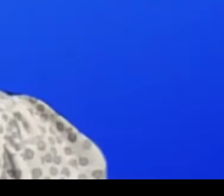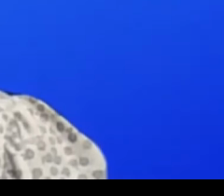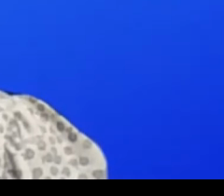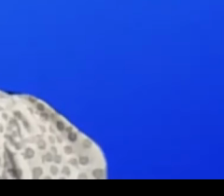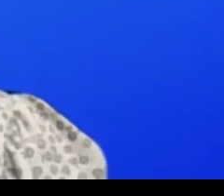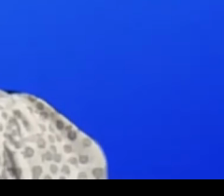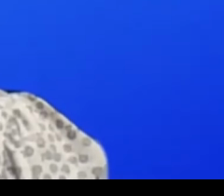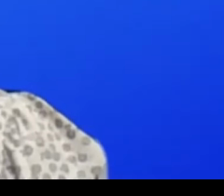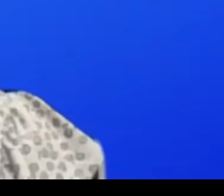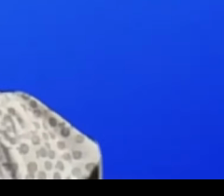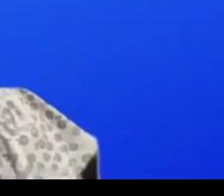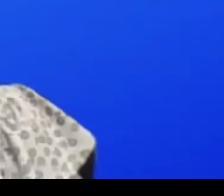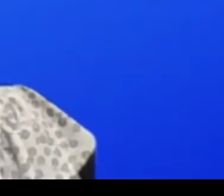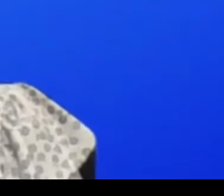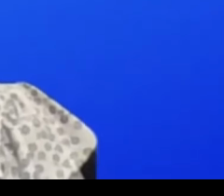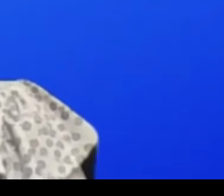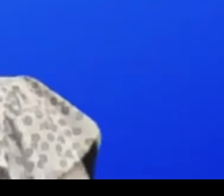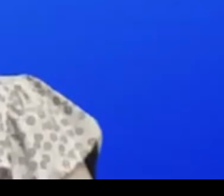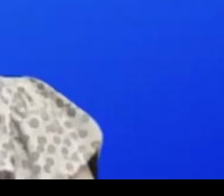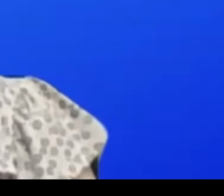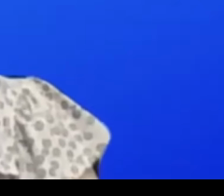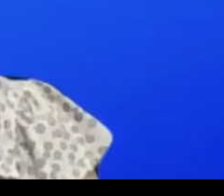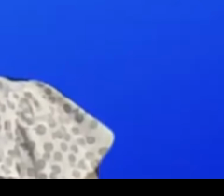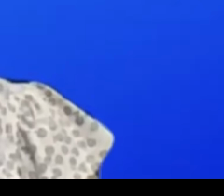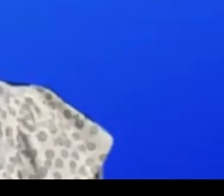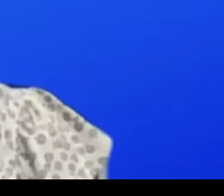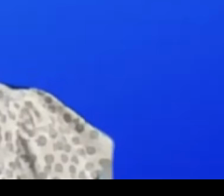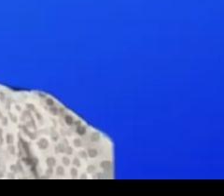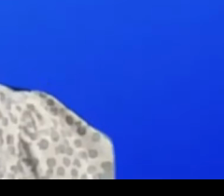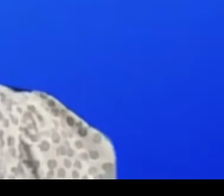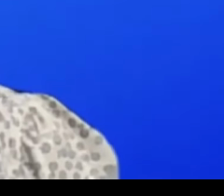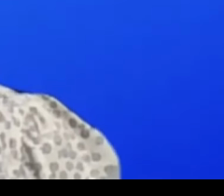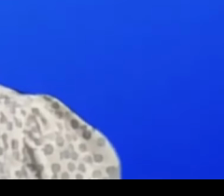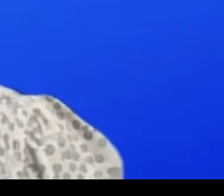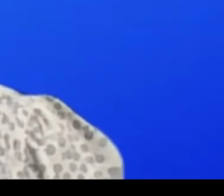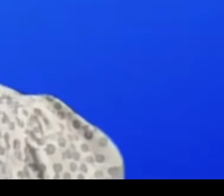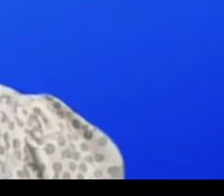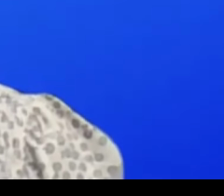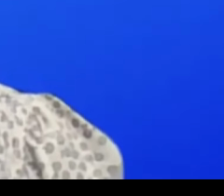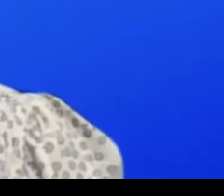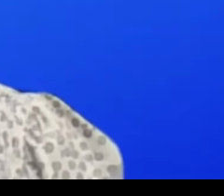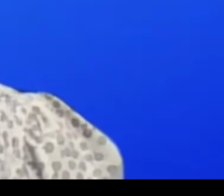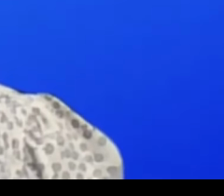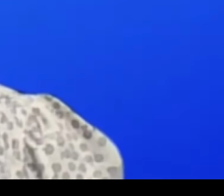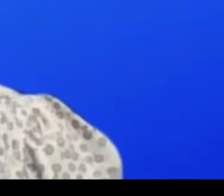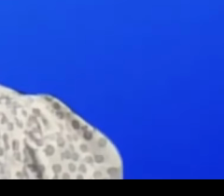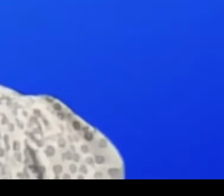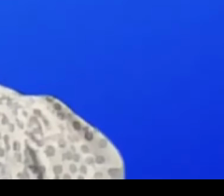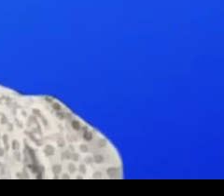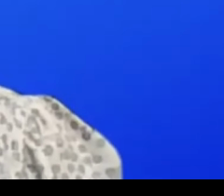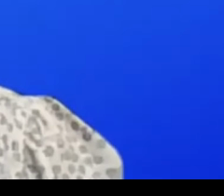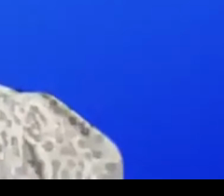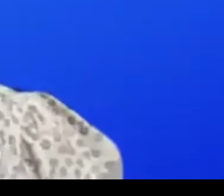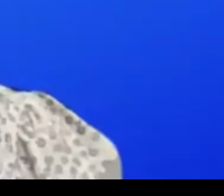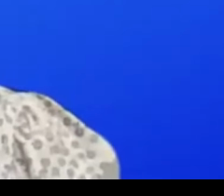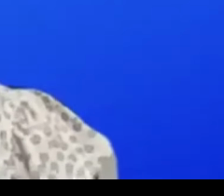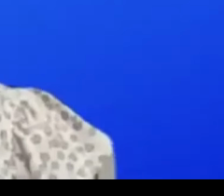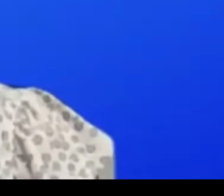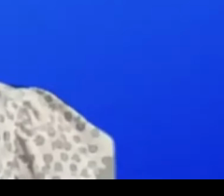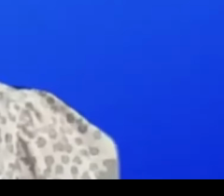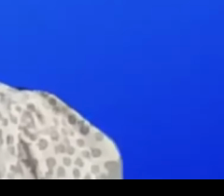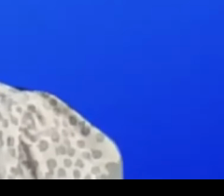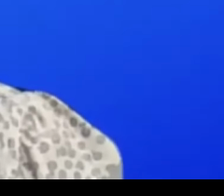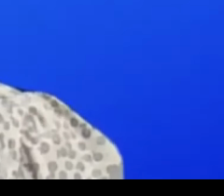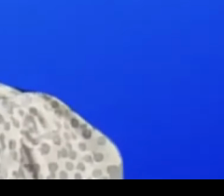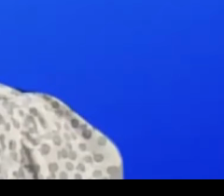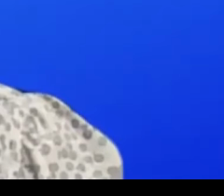I would like to go back to with the Jamie video, what were the sort of key technology things that you used in allowing Jamie to